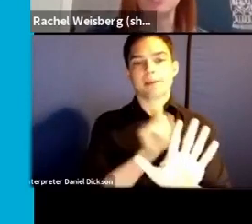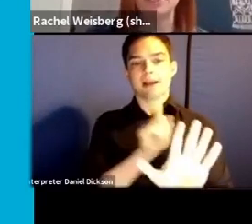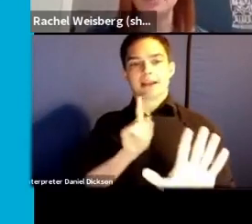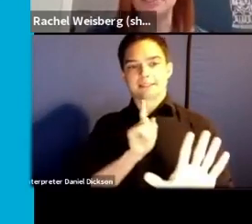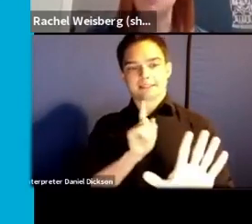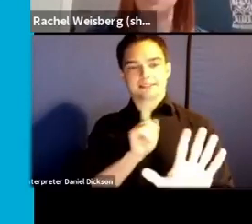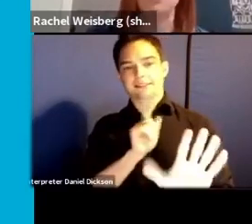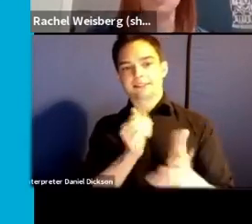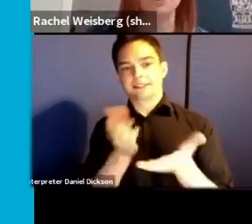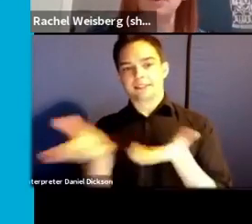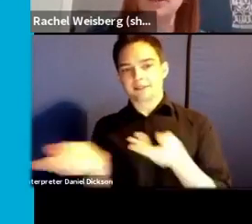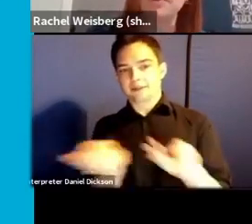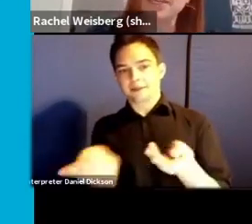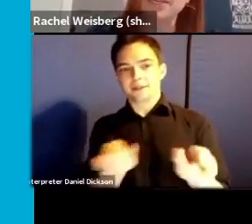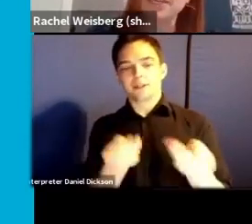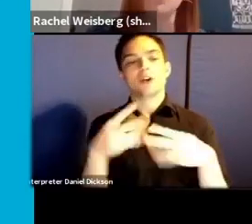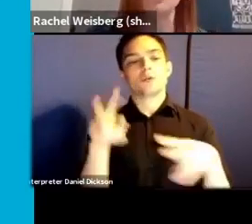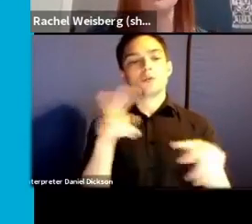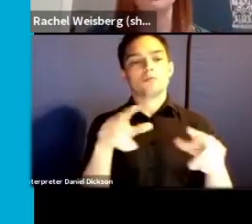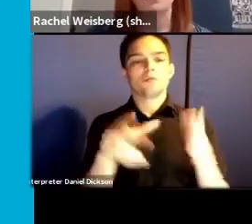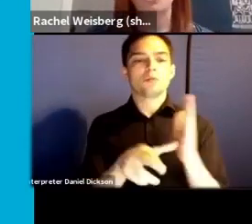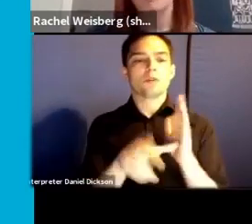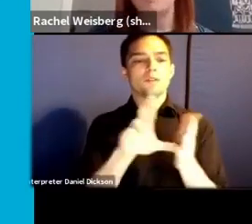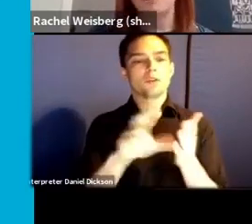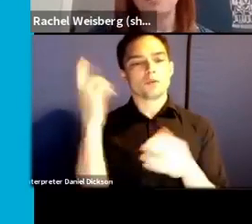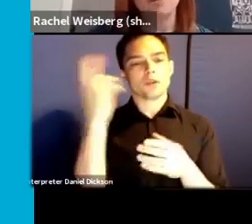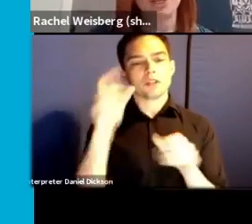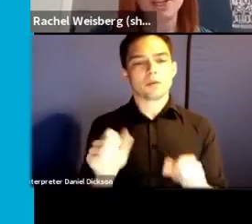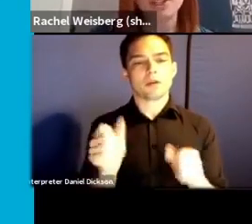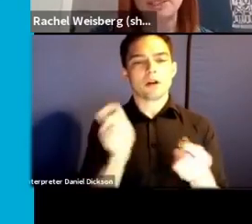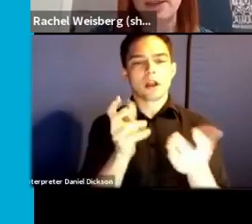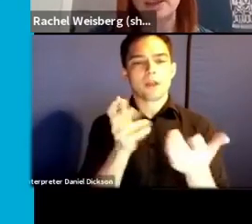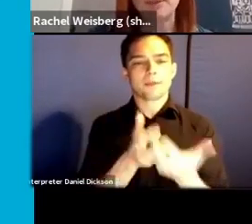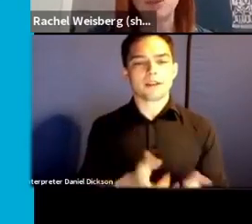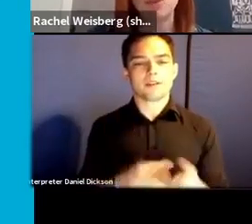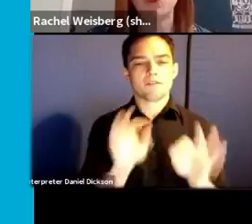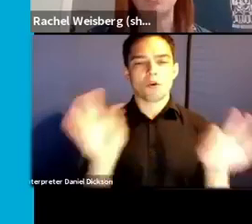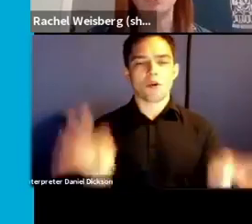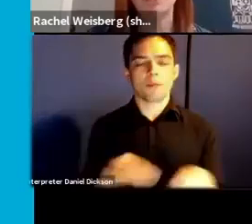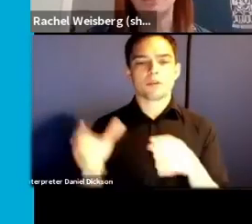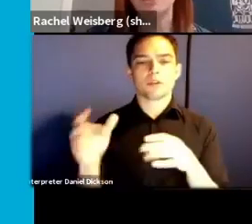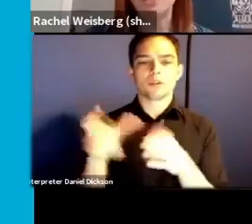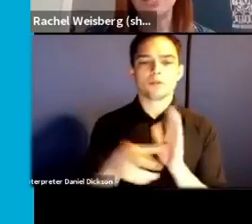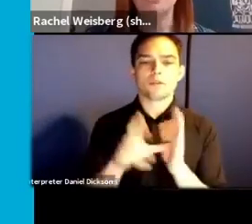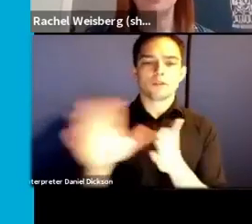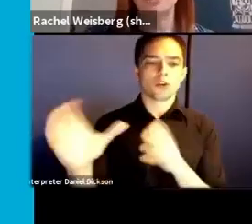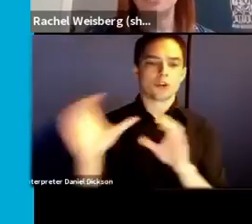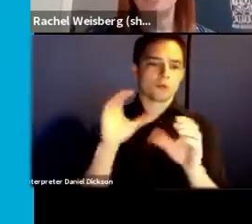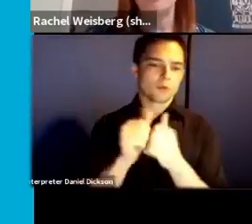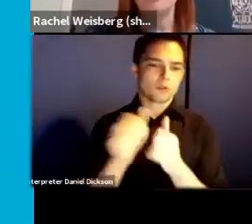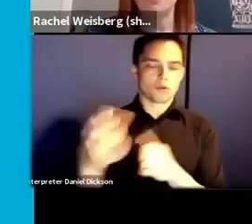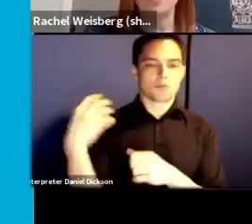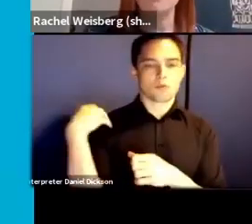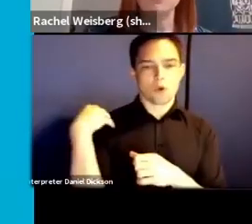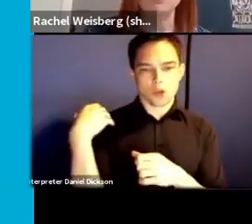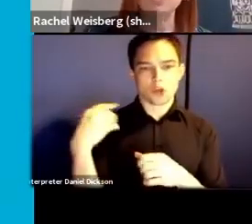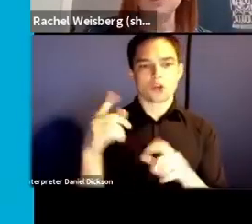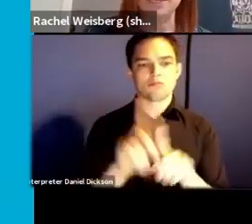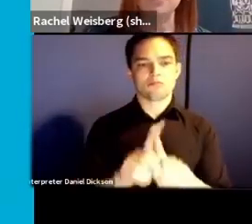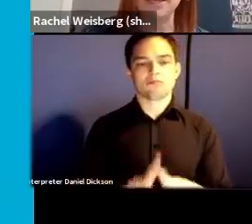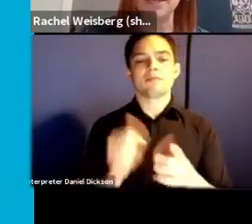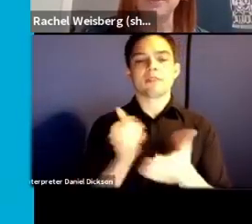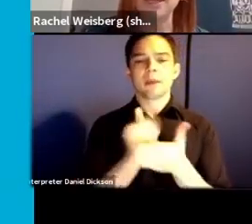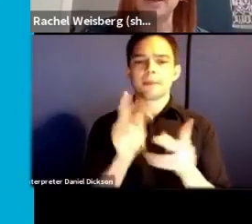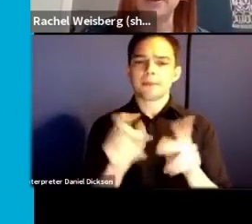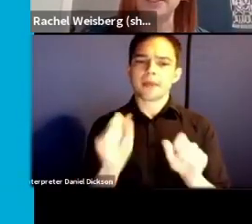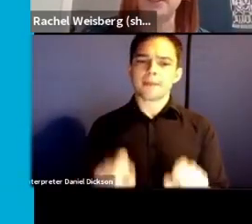do things like review reasonable accommodation forms, review communications back and forth with your employer, and really help folks be